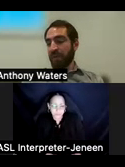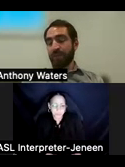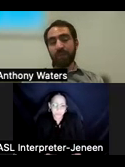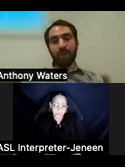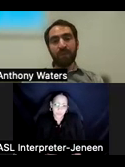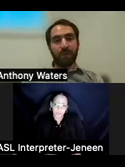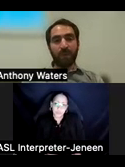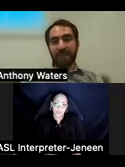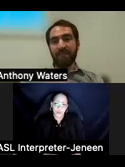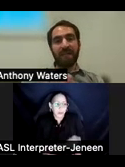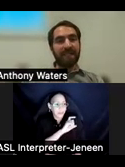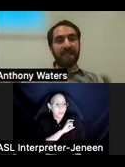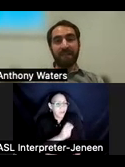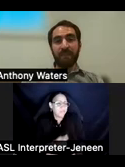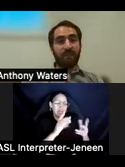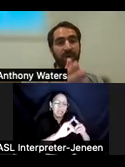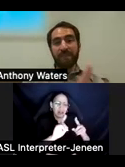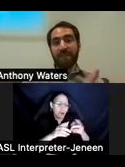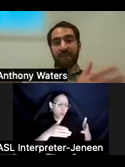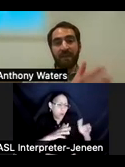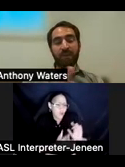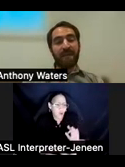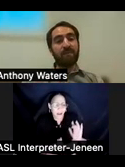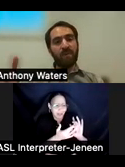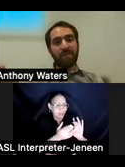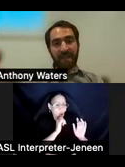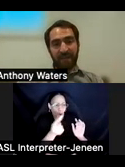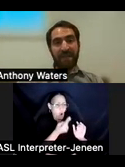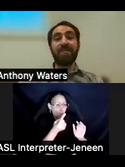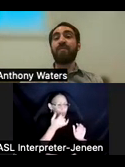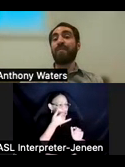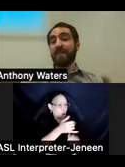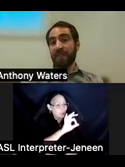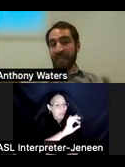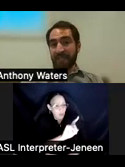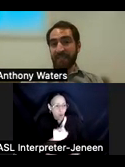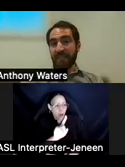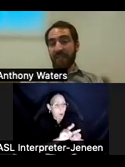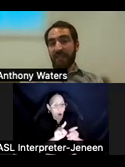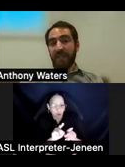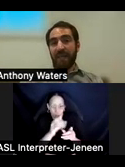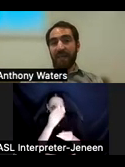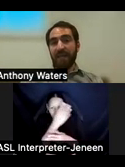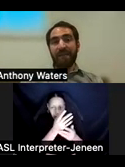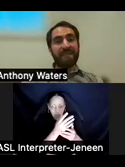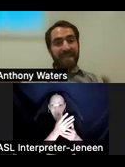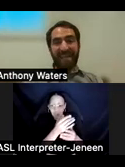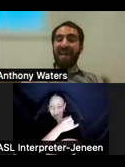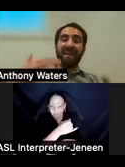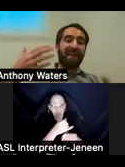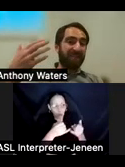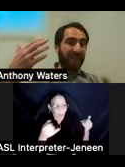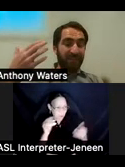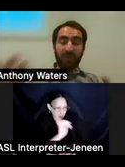have multiple ways of contacting them, and you don't always have to call through 911, but they often have information lines. And I would say,